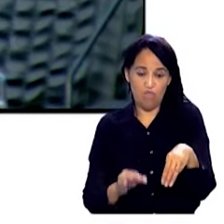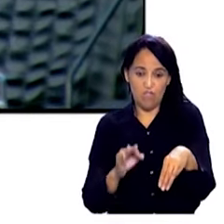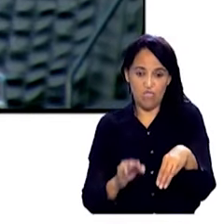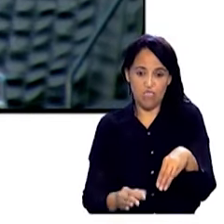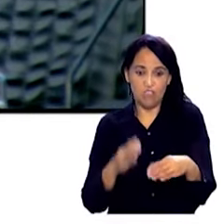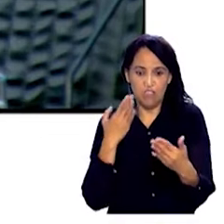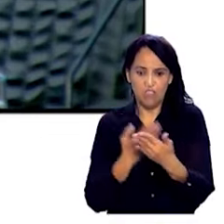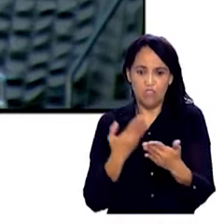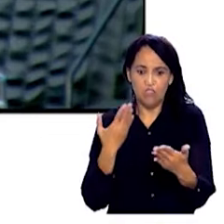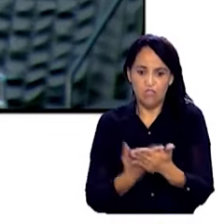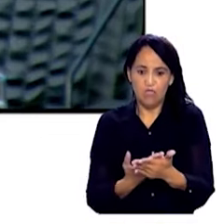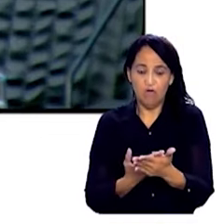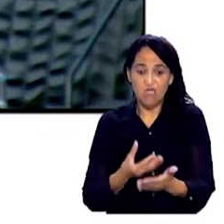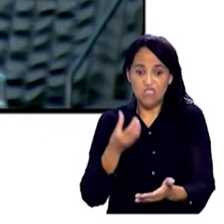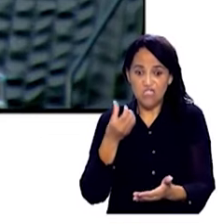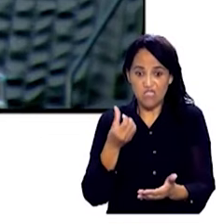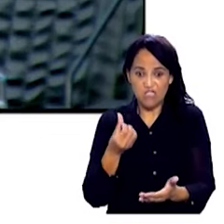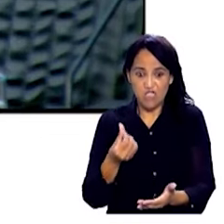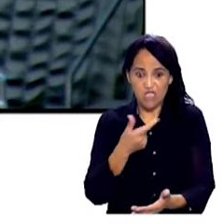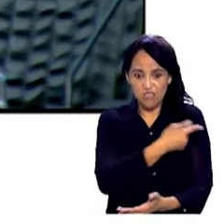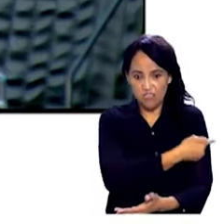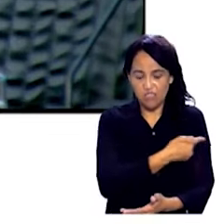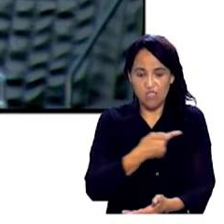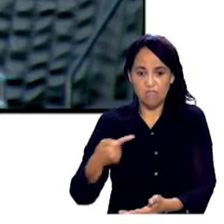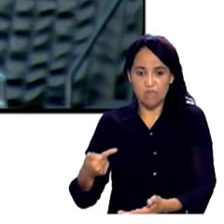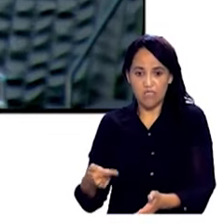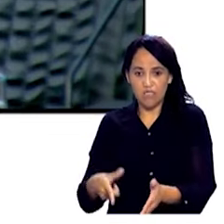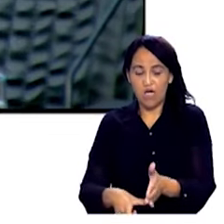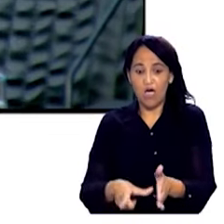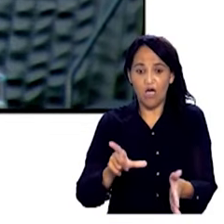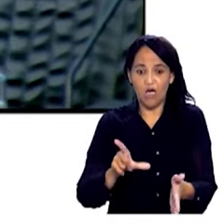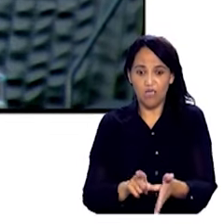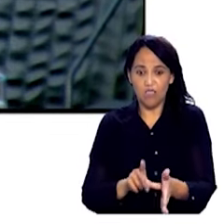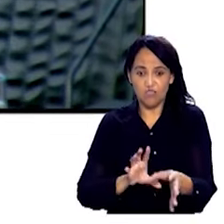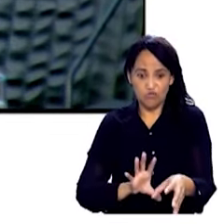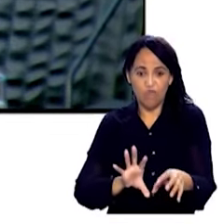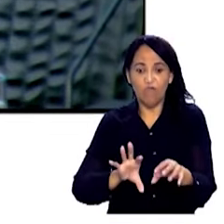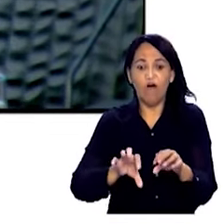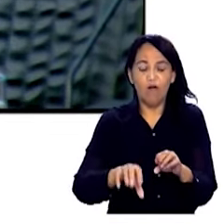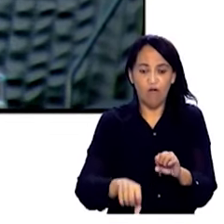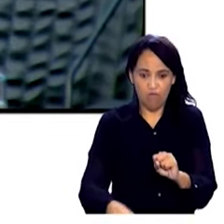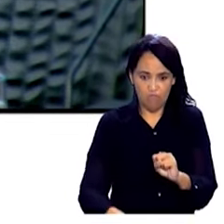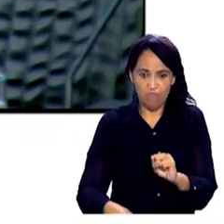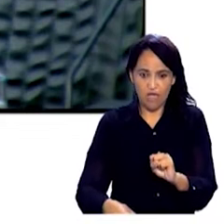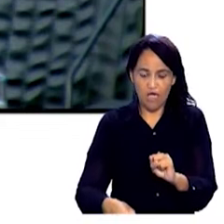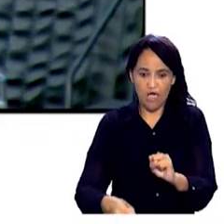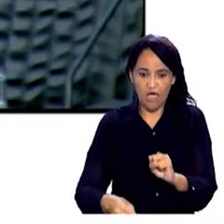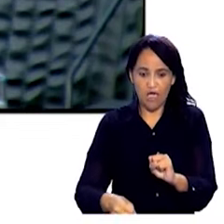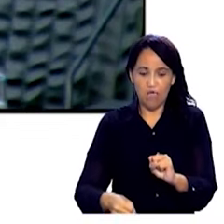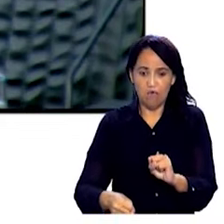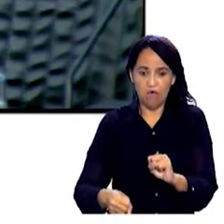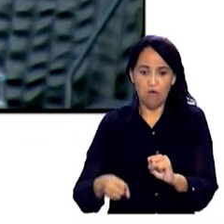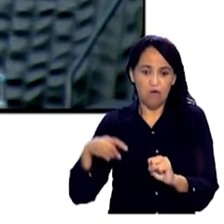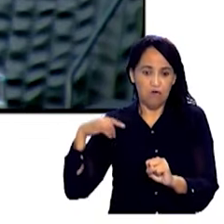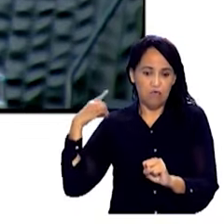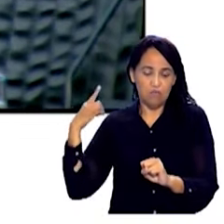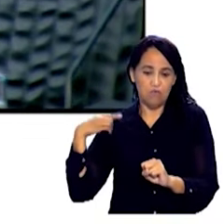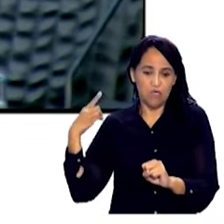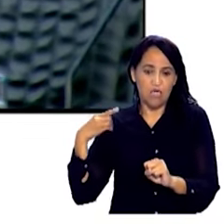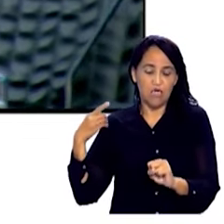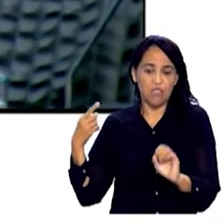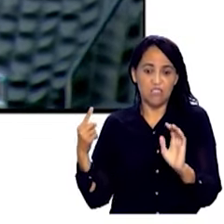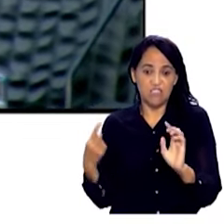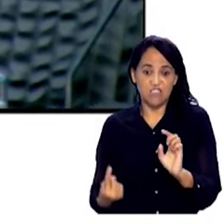lawyer and never served as a Judge before his appointment to be Chief Justice of the Supreme Court